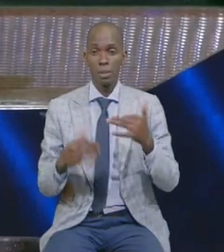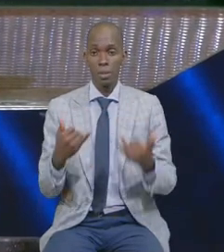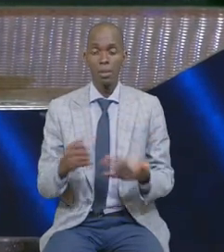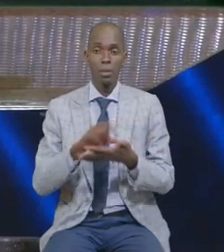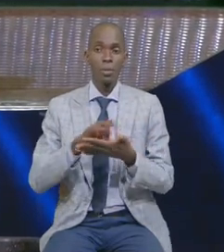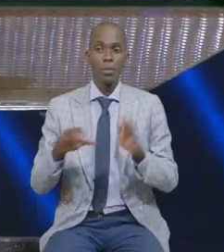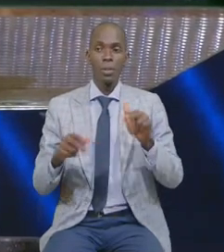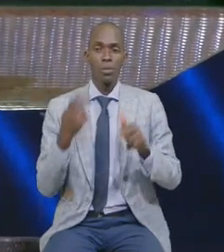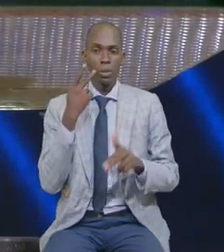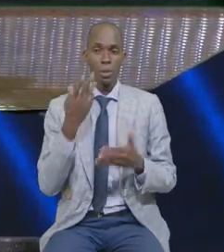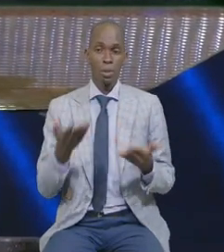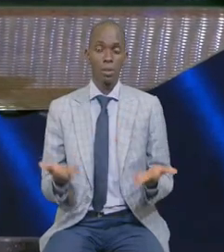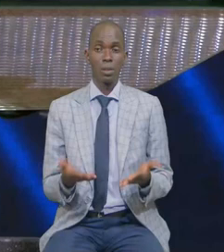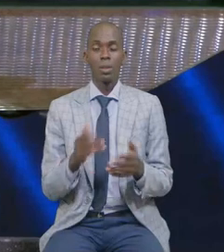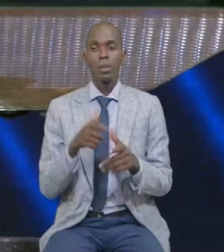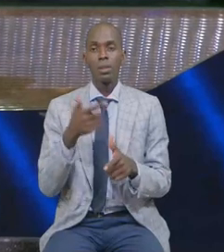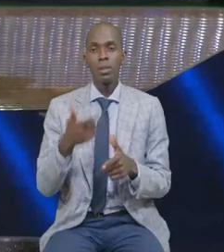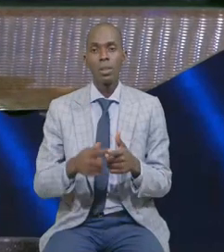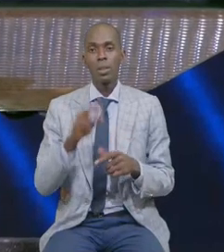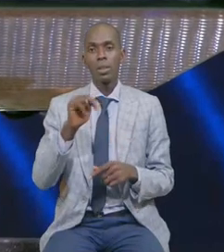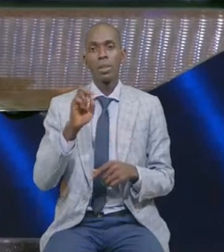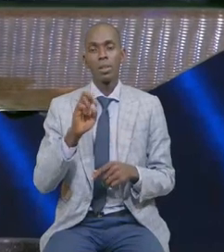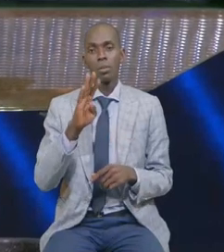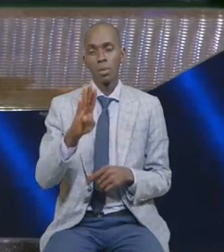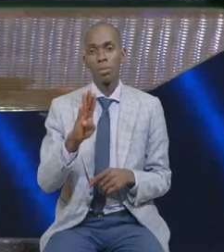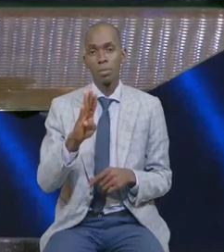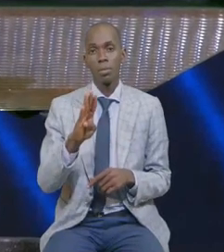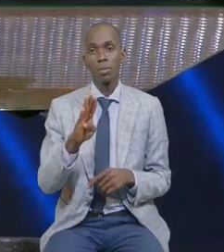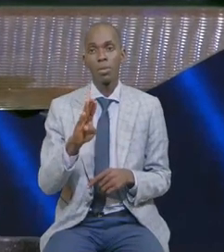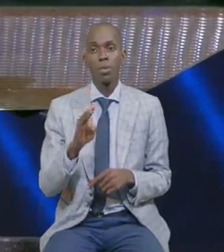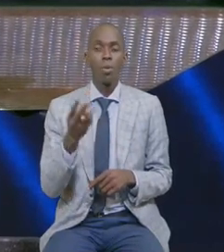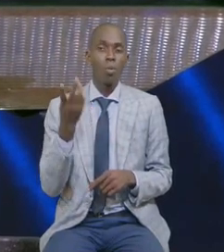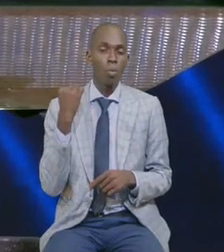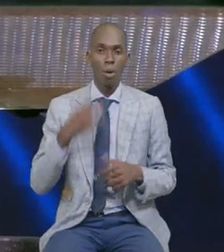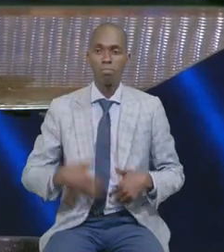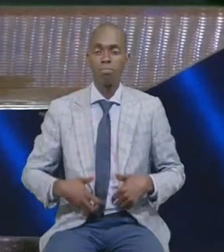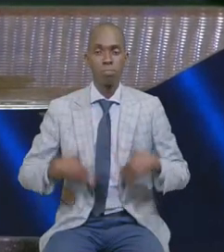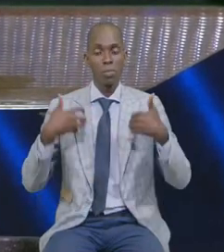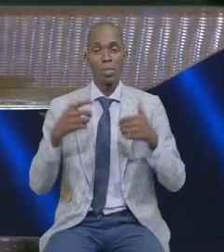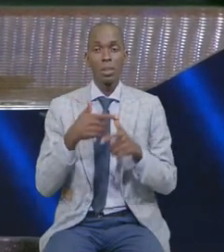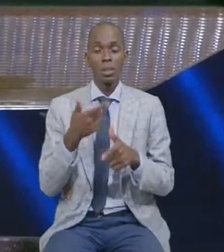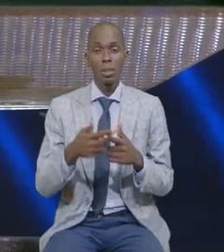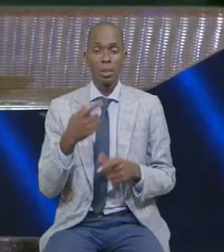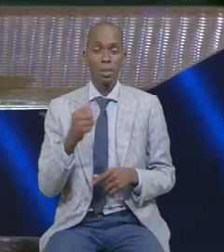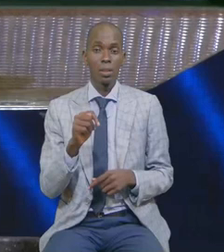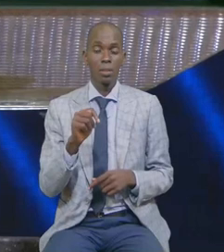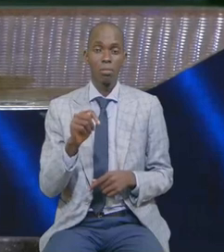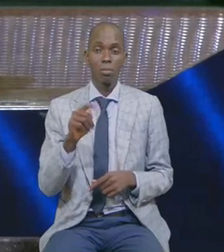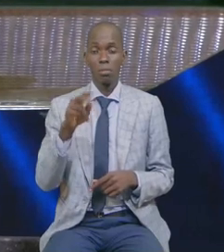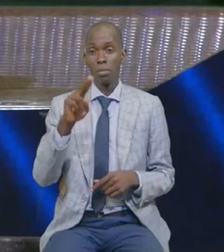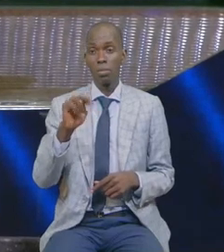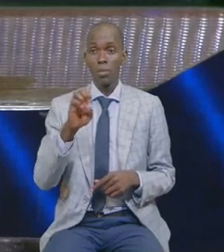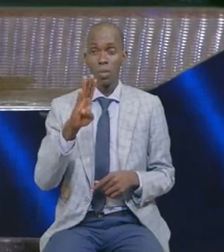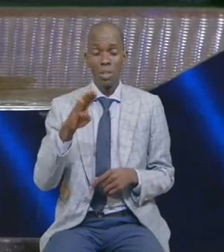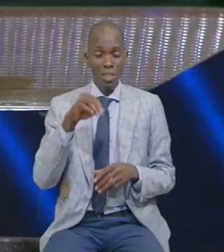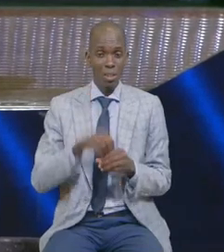we're told that Nebuchadnezzar was enraged. Then Nebuchadnezzar, in his